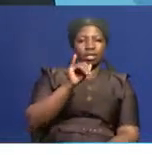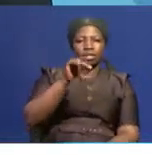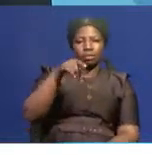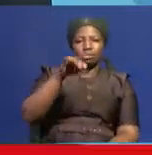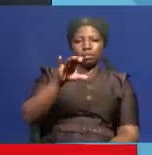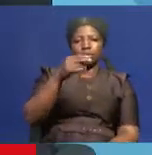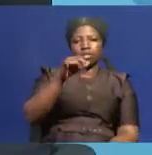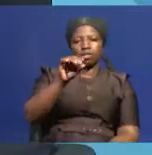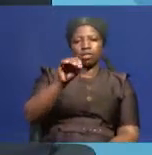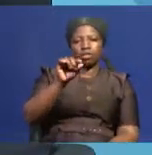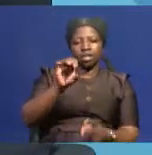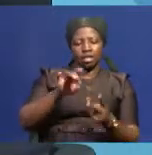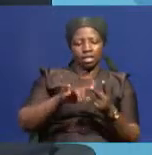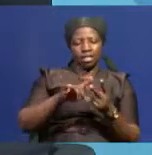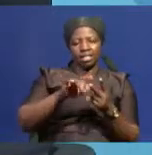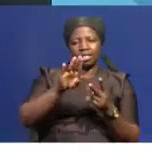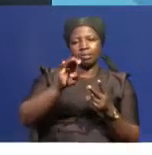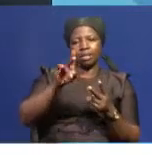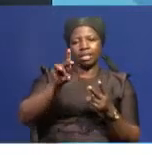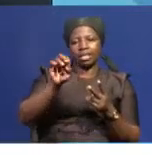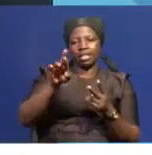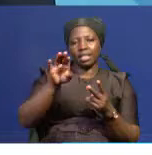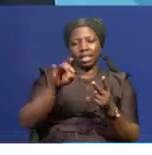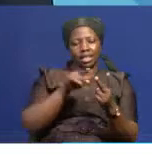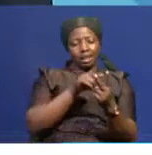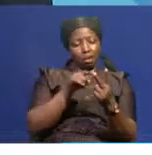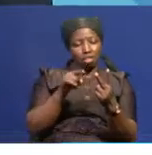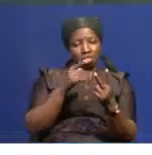them have won the race 7 times.